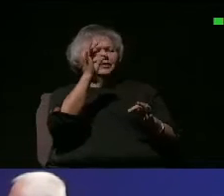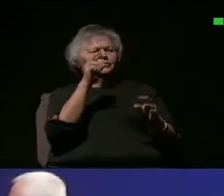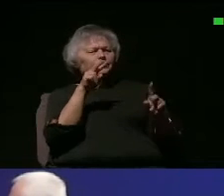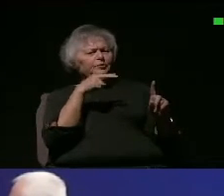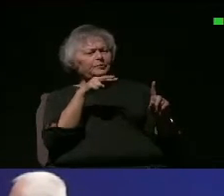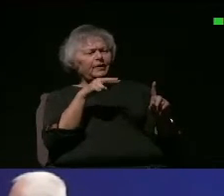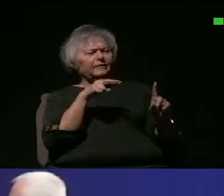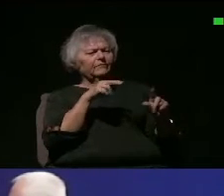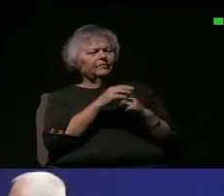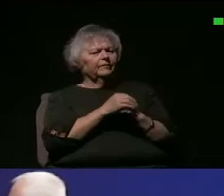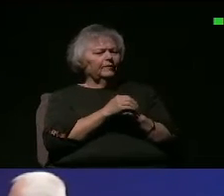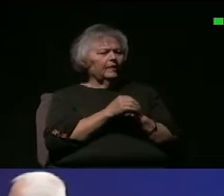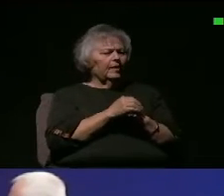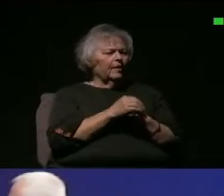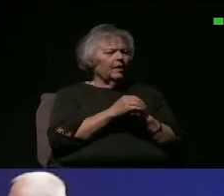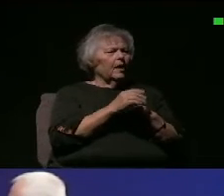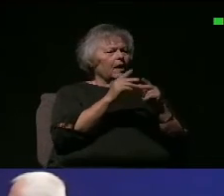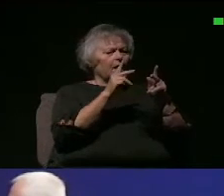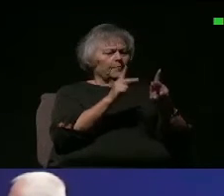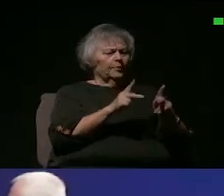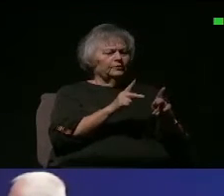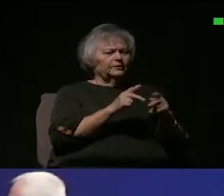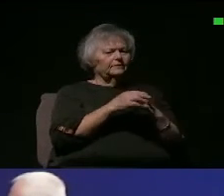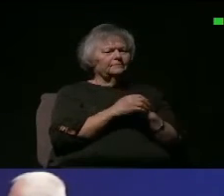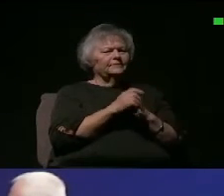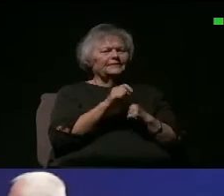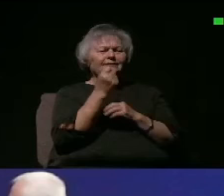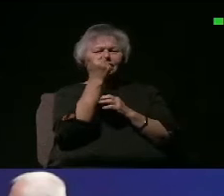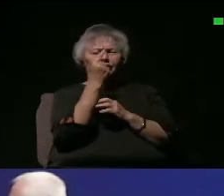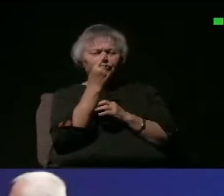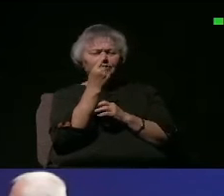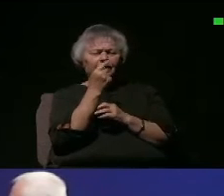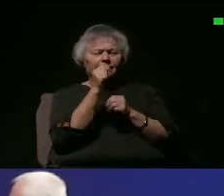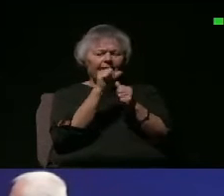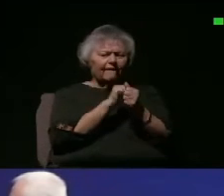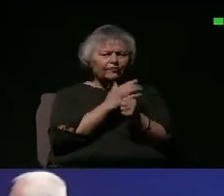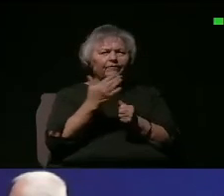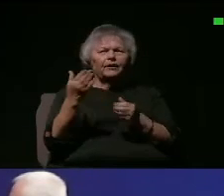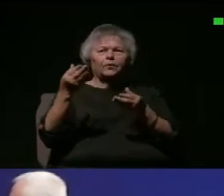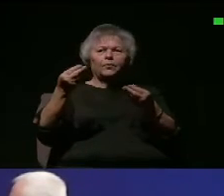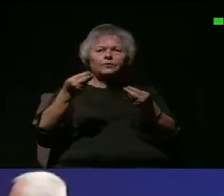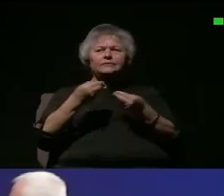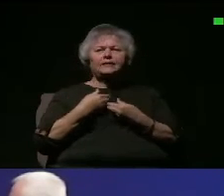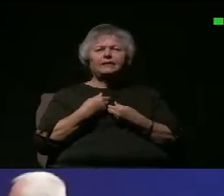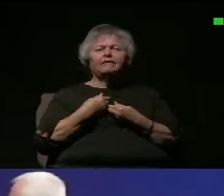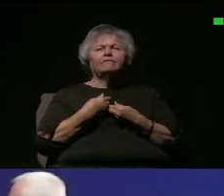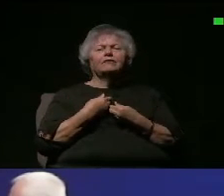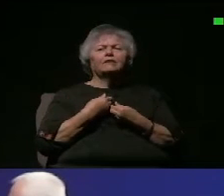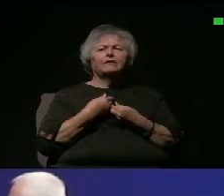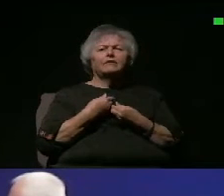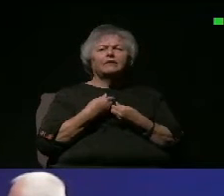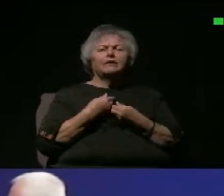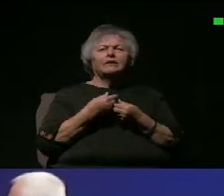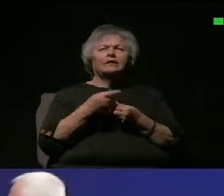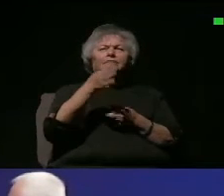they, you know, everything we receive above and beyond is just grace and mercy. And seeing that the man came and hired them and gave